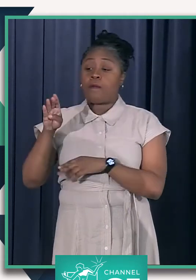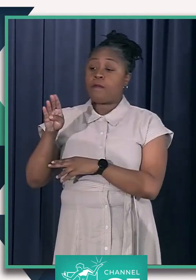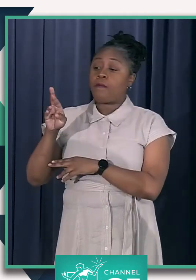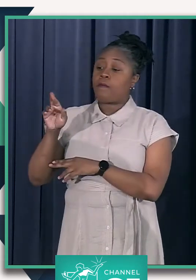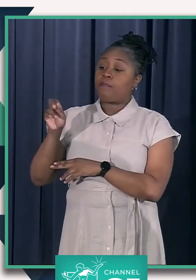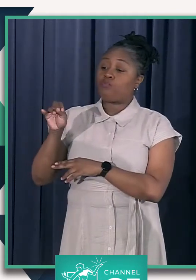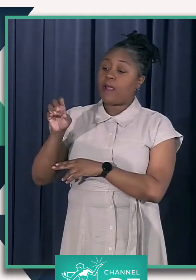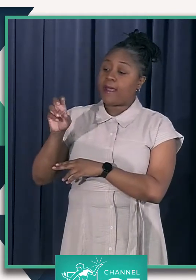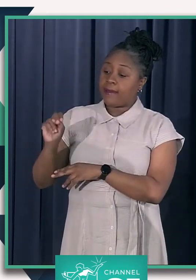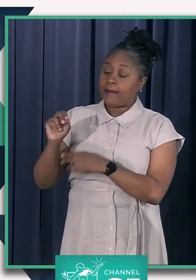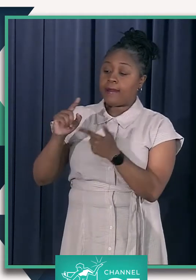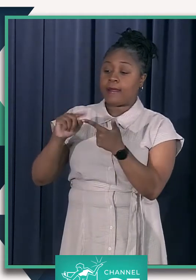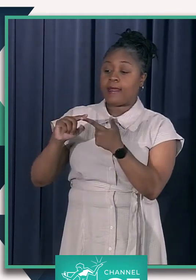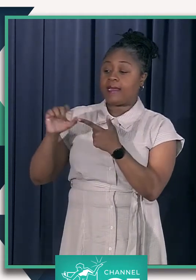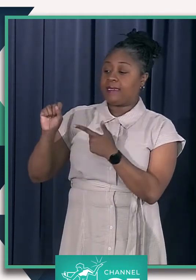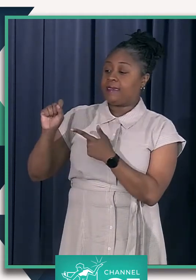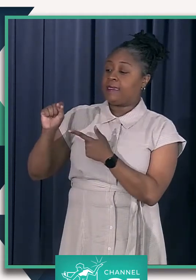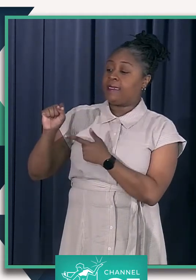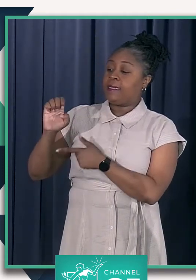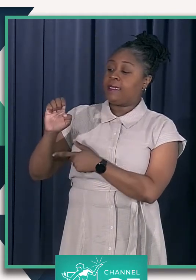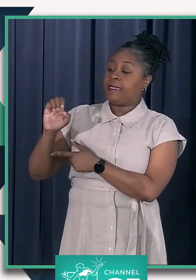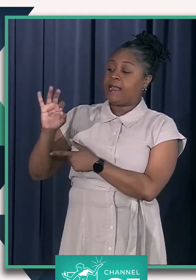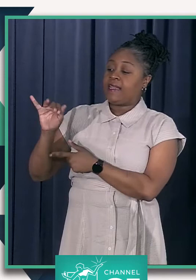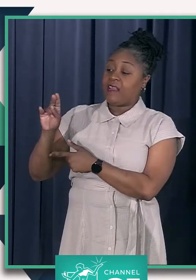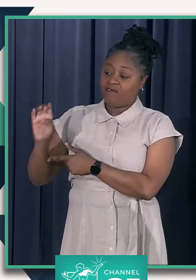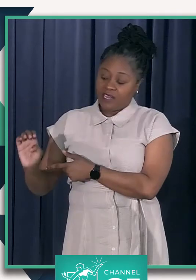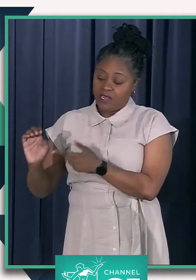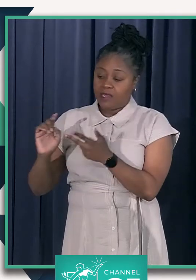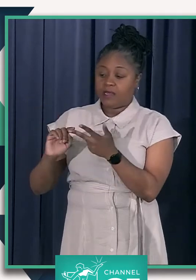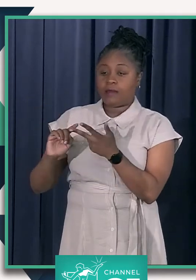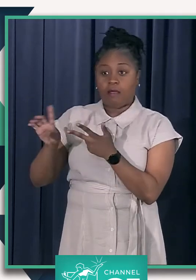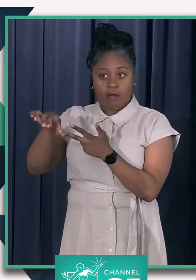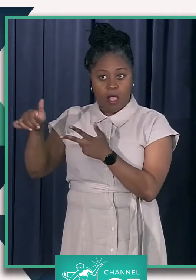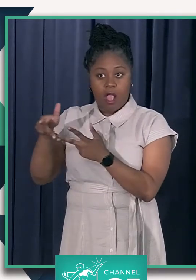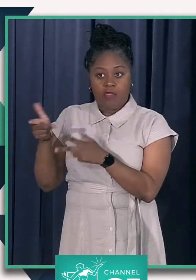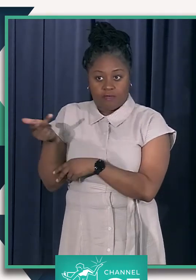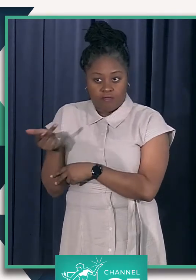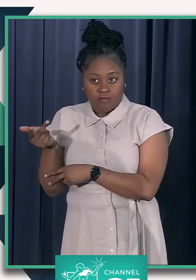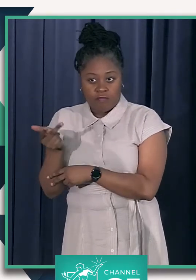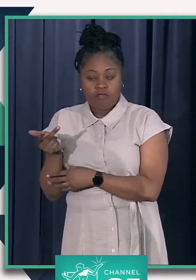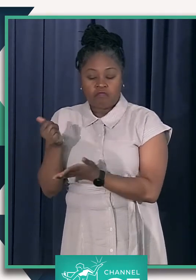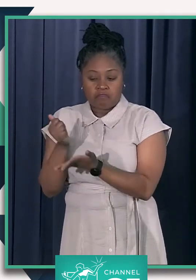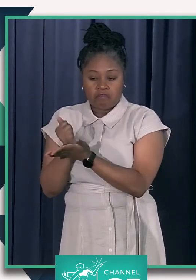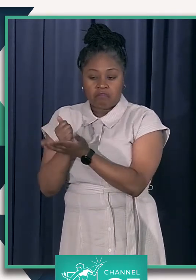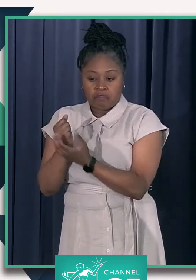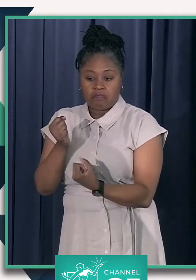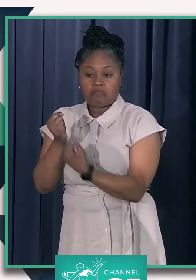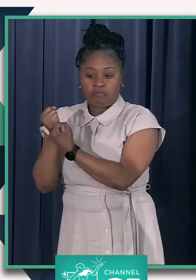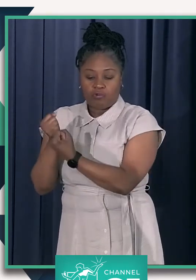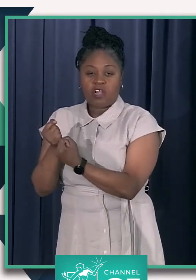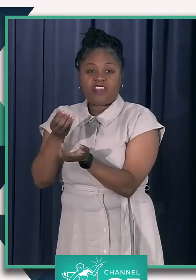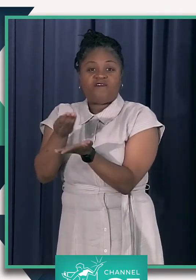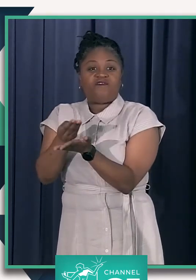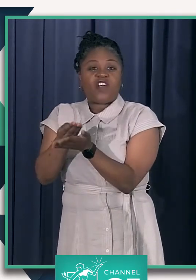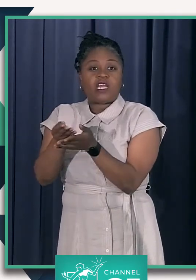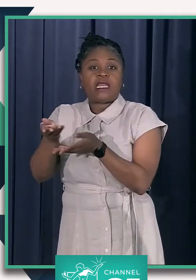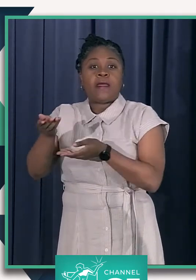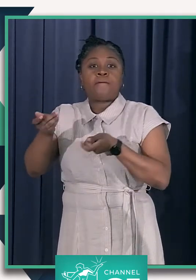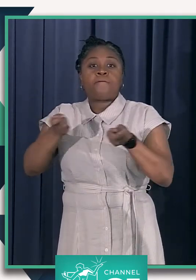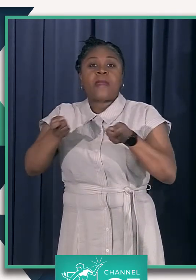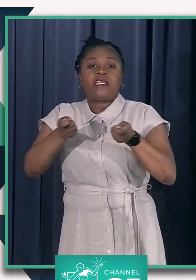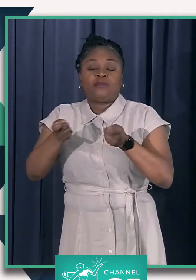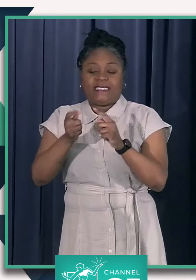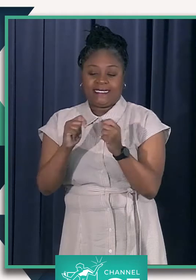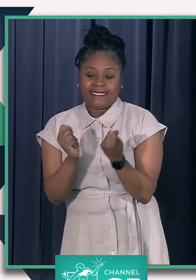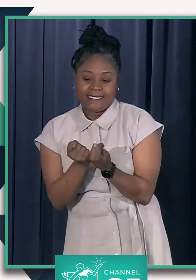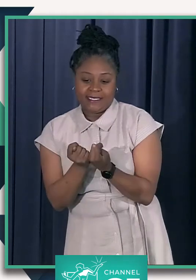Stephanie Ensign, and also on the national LISC side, the LISC Fund Management team with George Ashton. So at this time, I'm going to turn